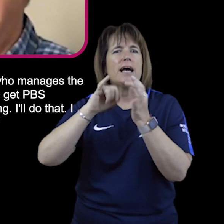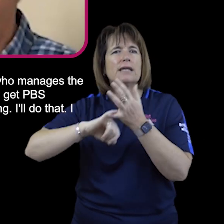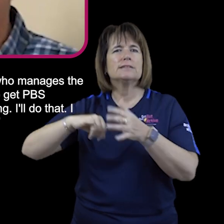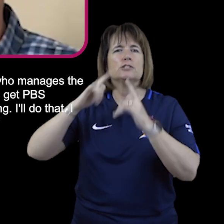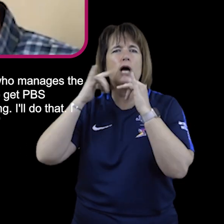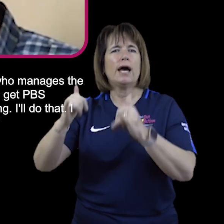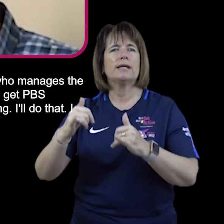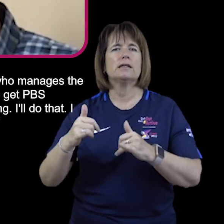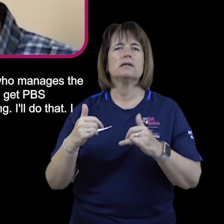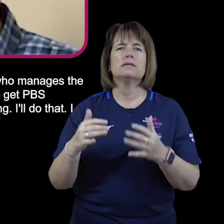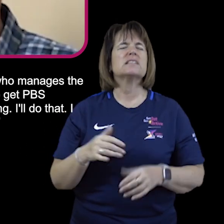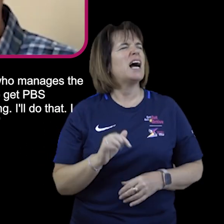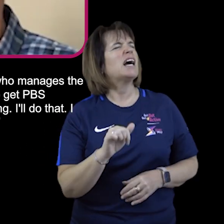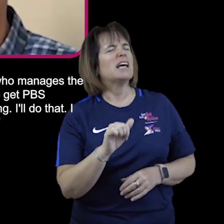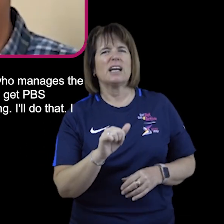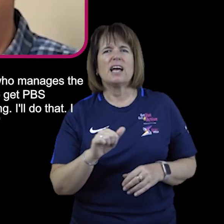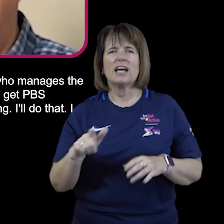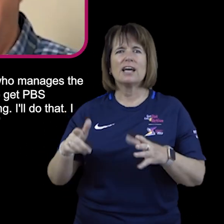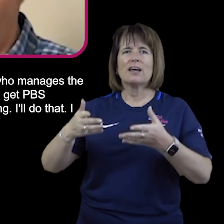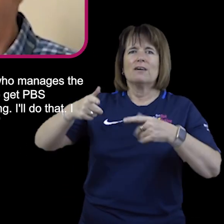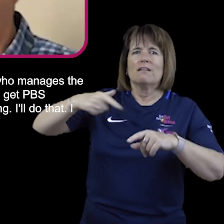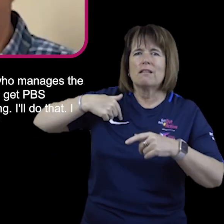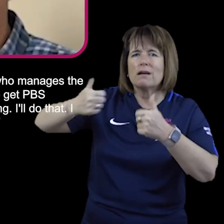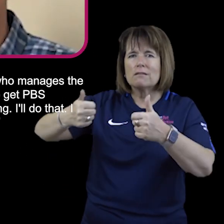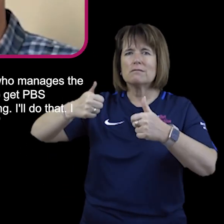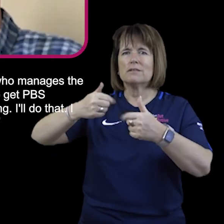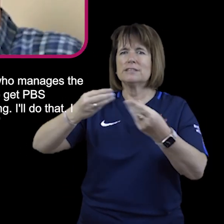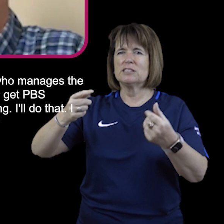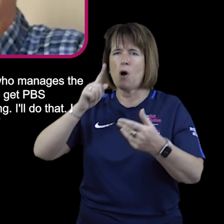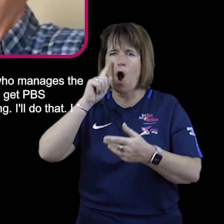need to fill out this form. Okay. And you need to get